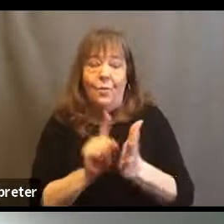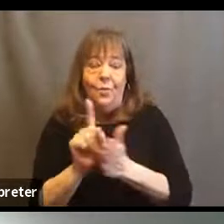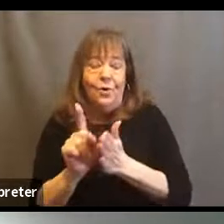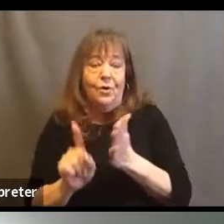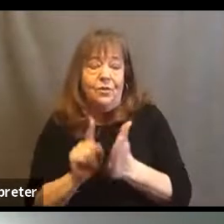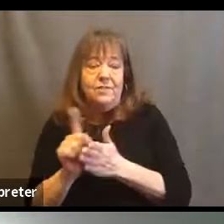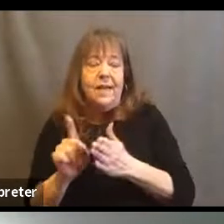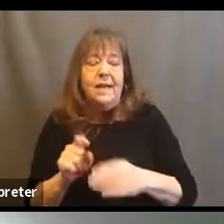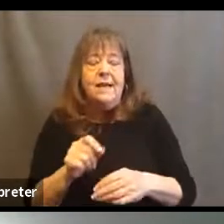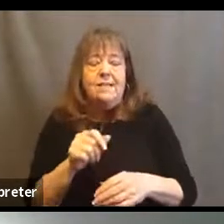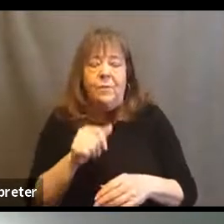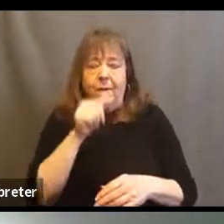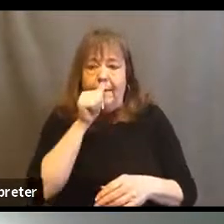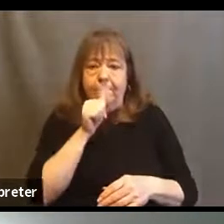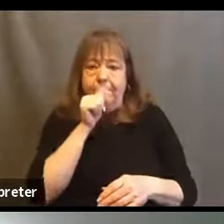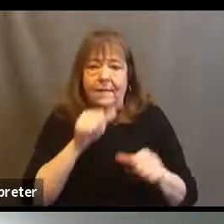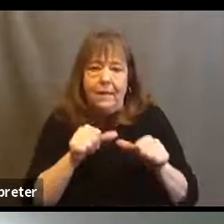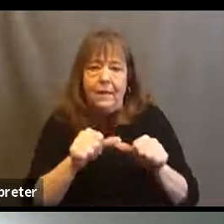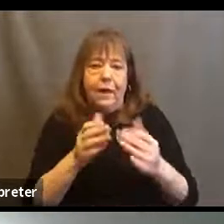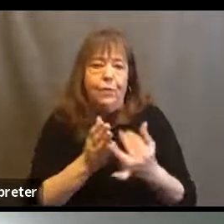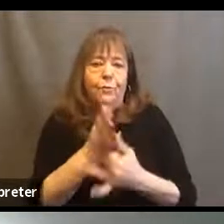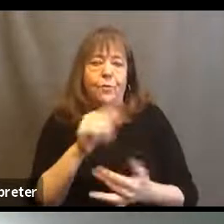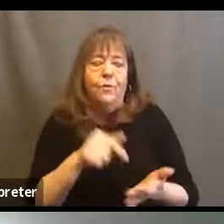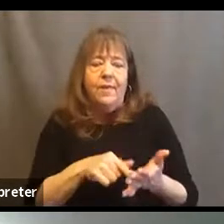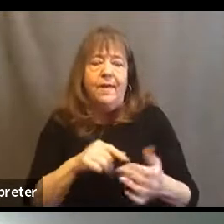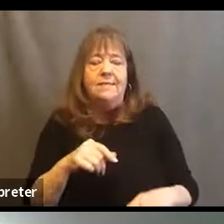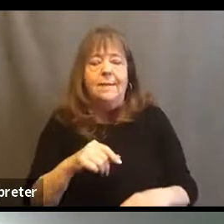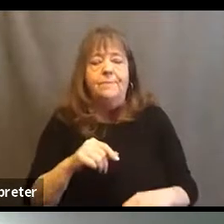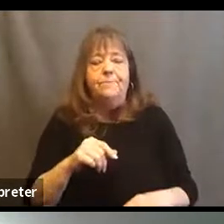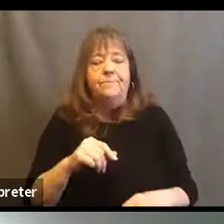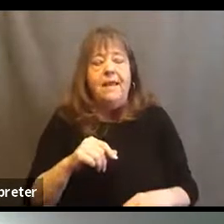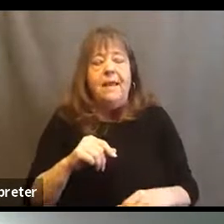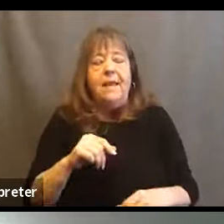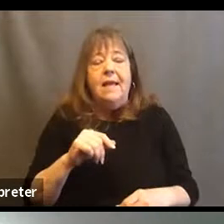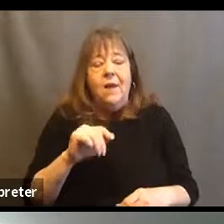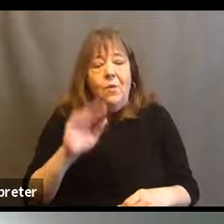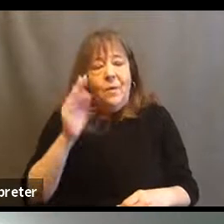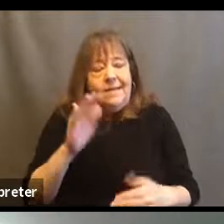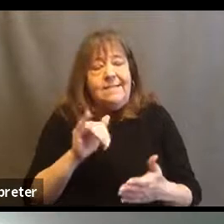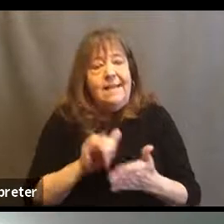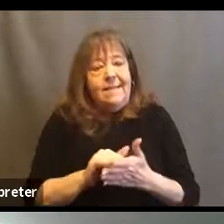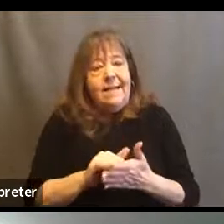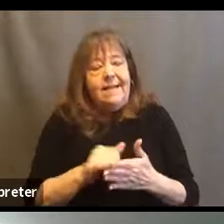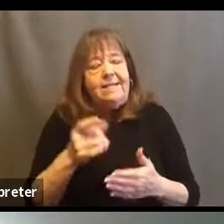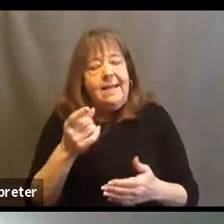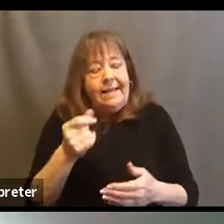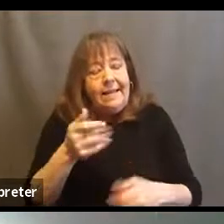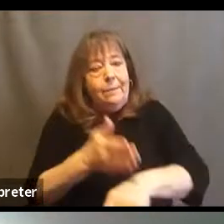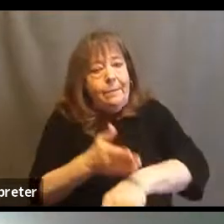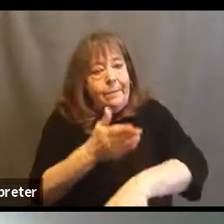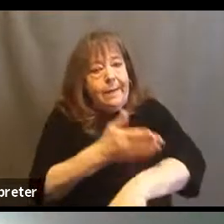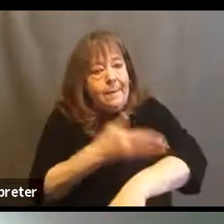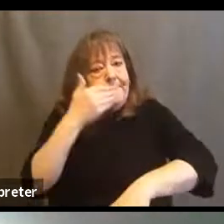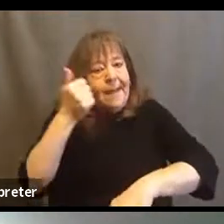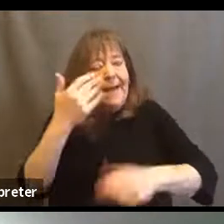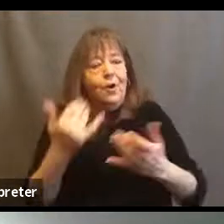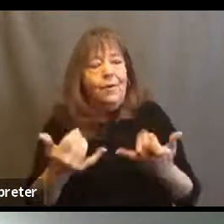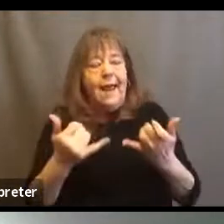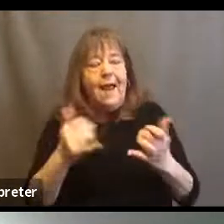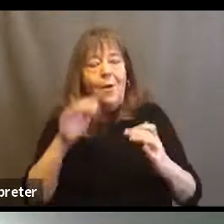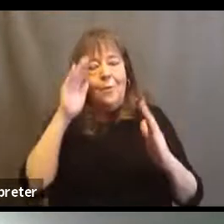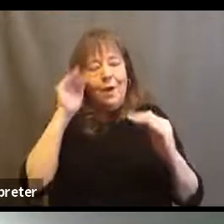us through these difficult times. Fortunately, the burden is starting to relinquish a bit, and I'm hoping that we're all going to have